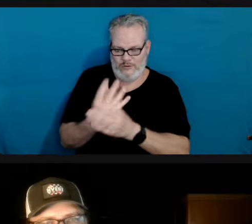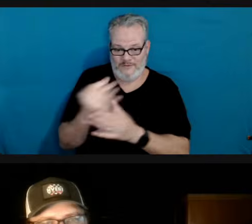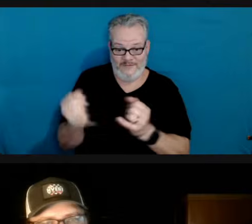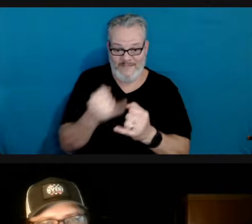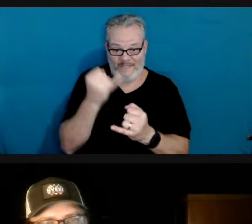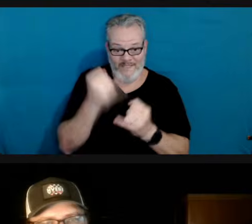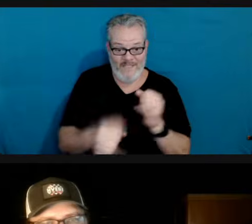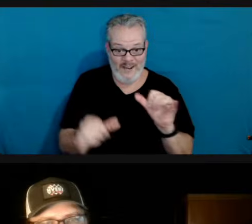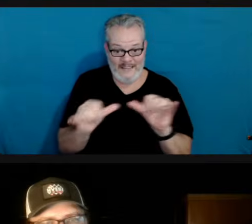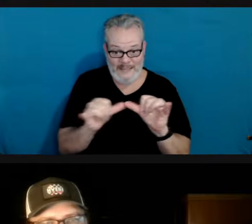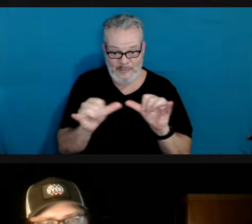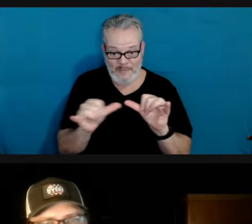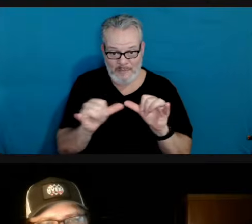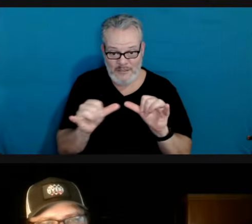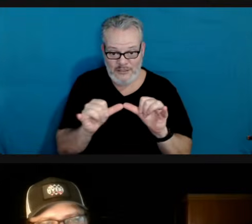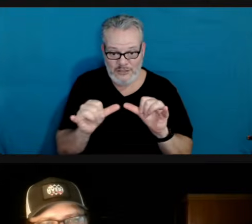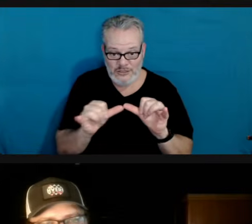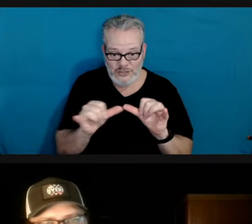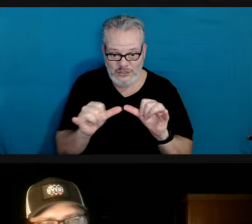from trigonometrically,